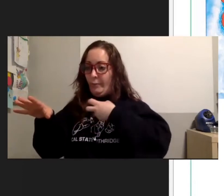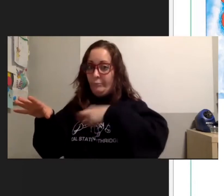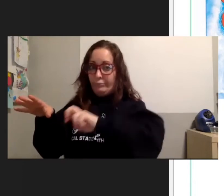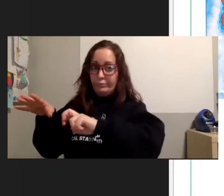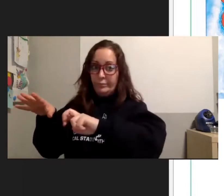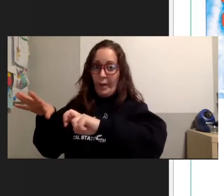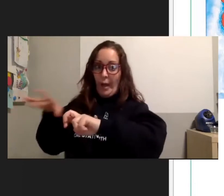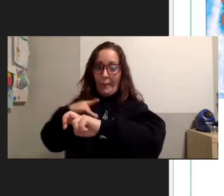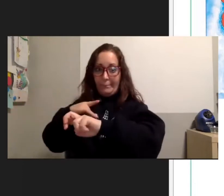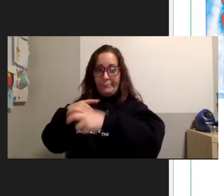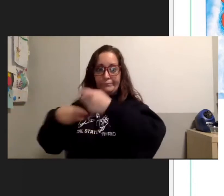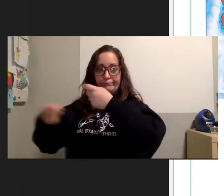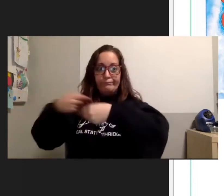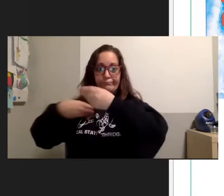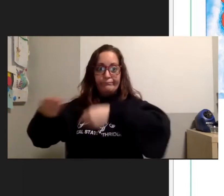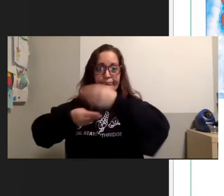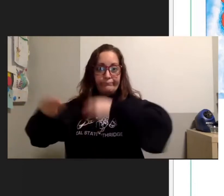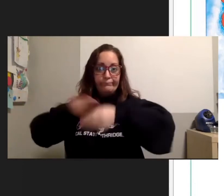Then they carry the pollen